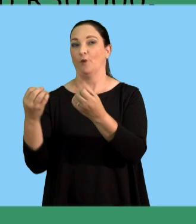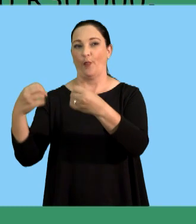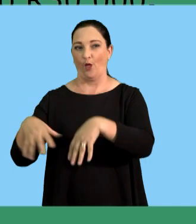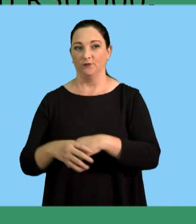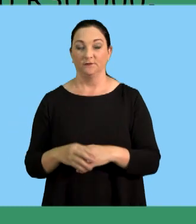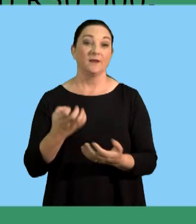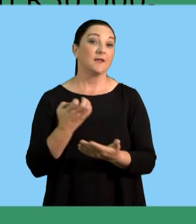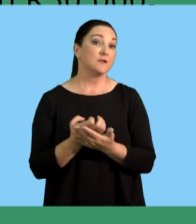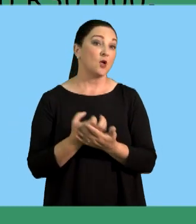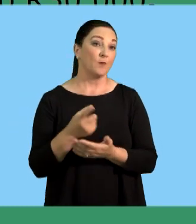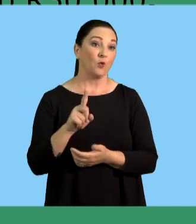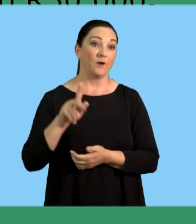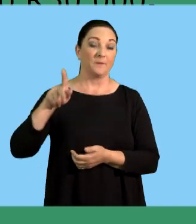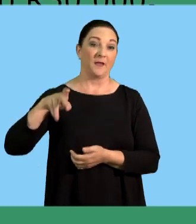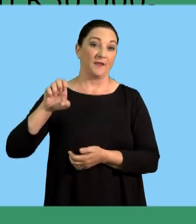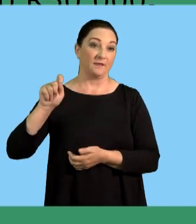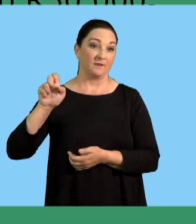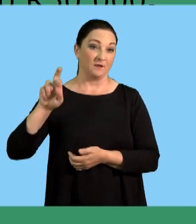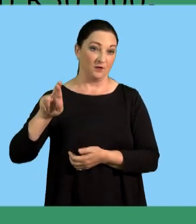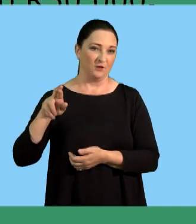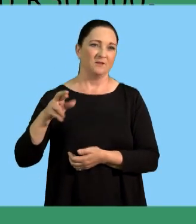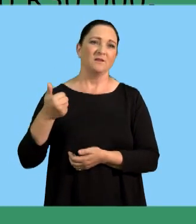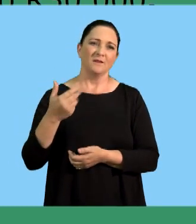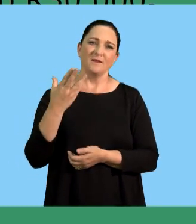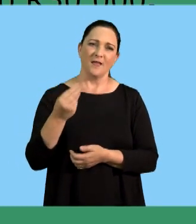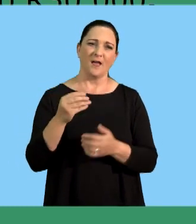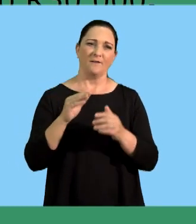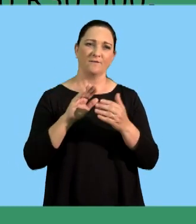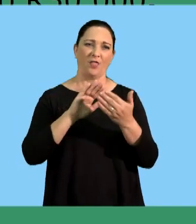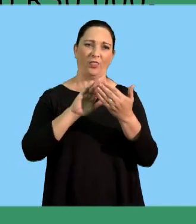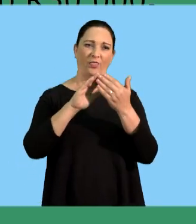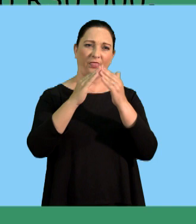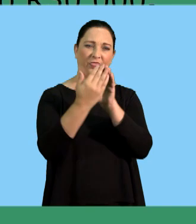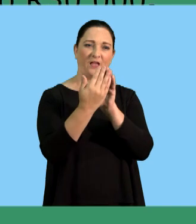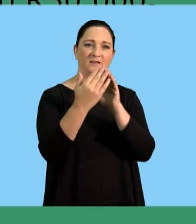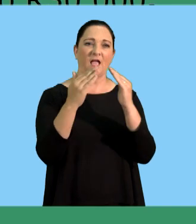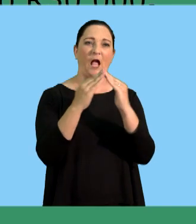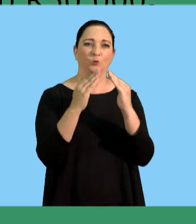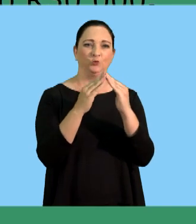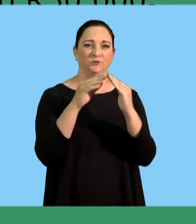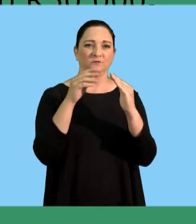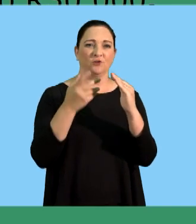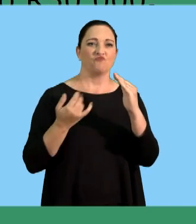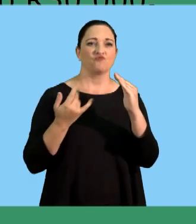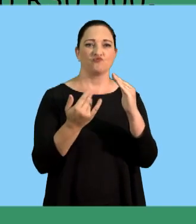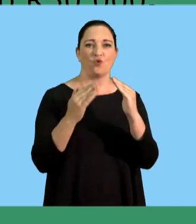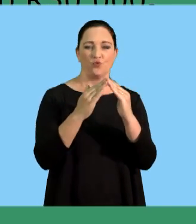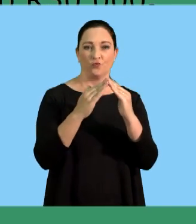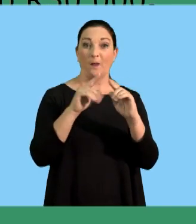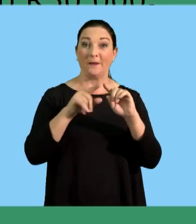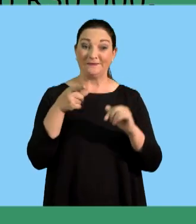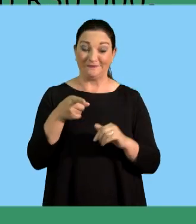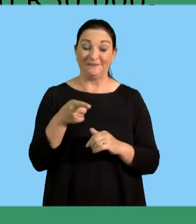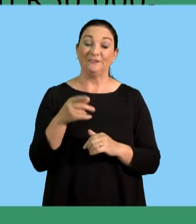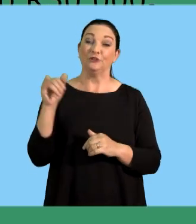So let me give you an example. Peter owns a thatched house which is valued 1 million, and he is insured, or